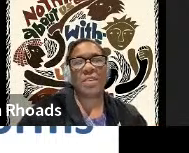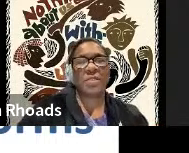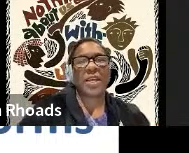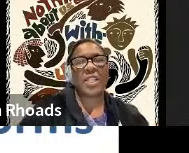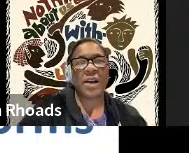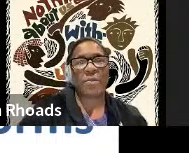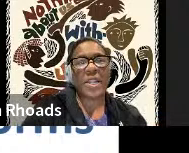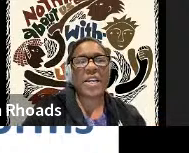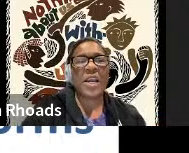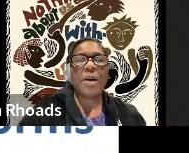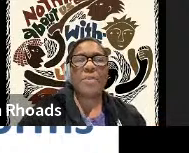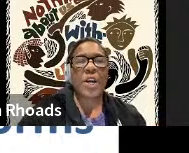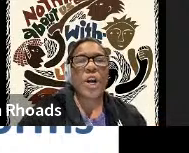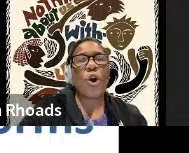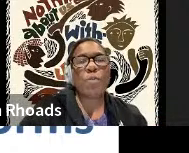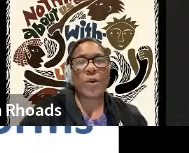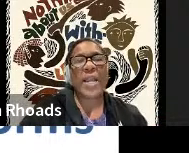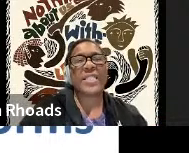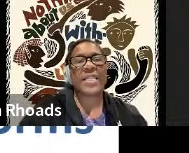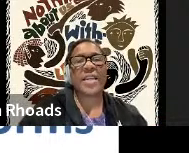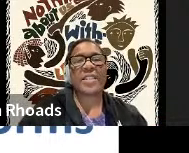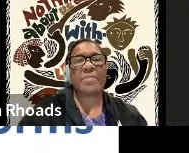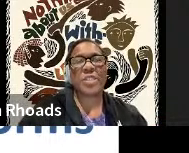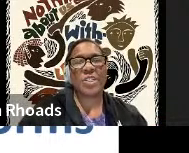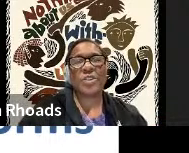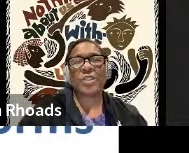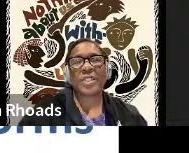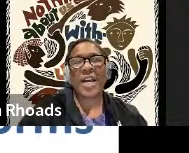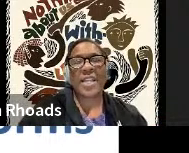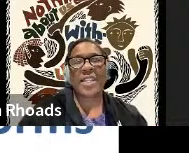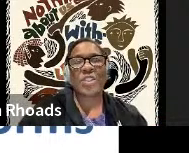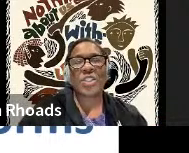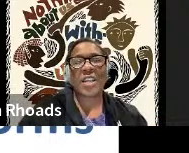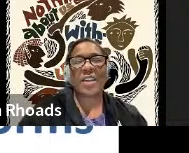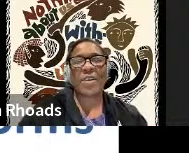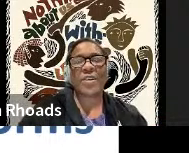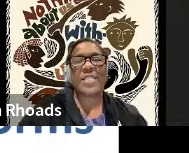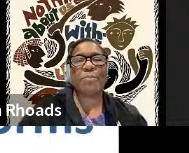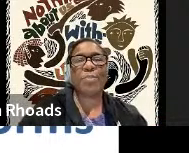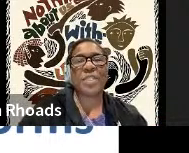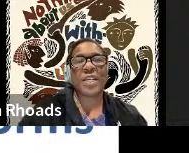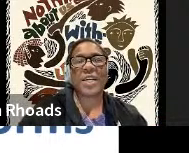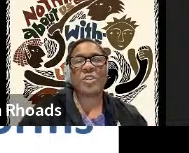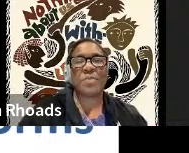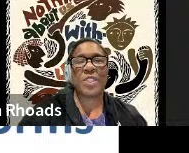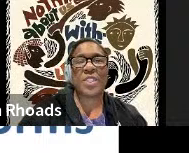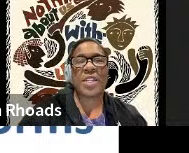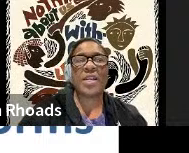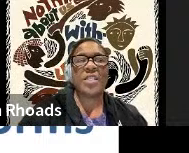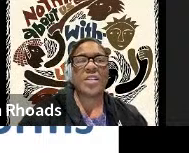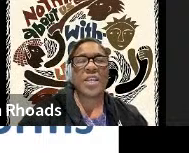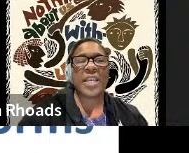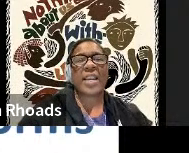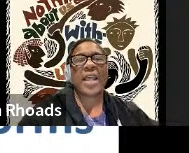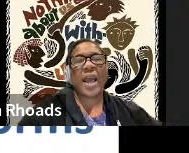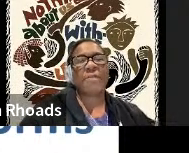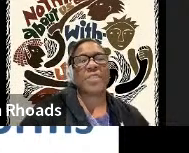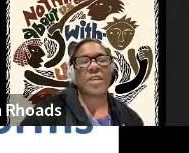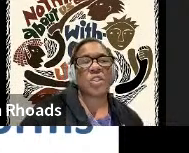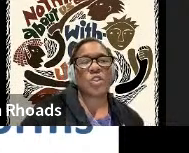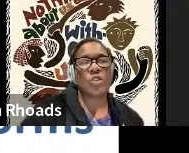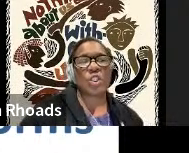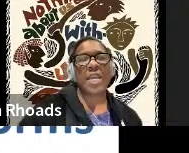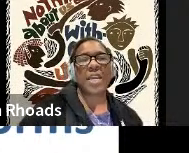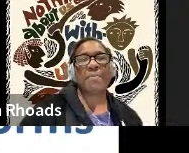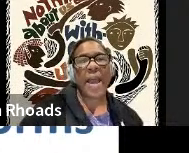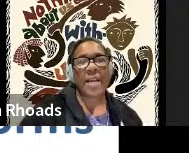people perceive like the government. But co-branding the materials, I think, is just like a very simple thing that could be done to, again, have